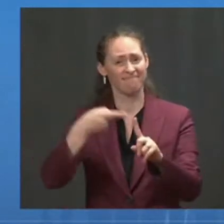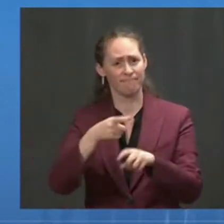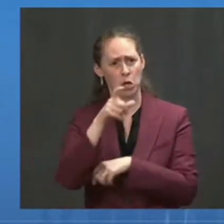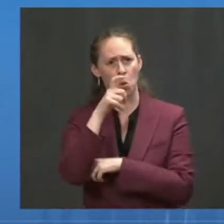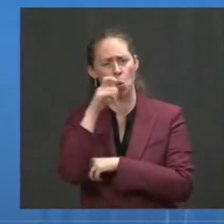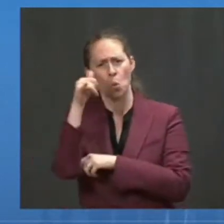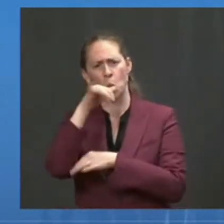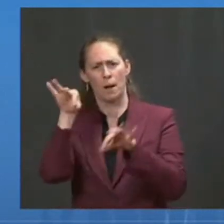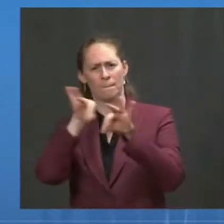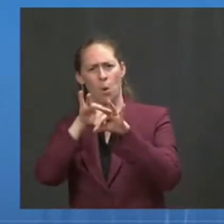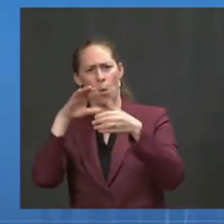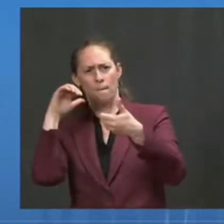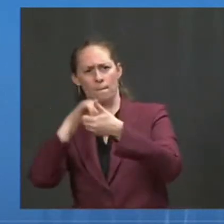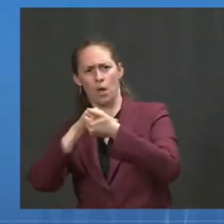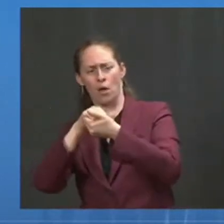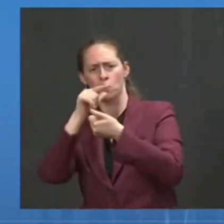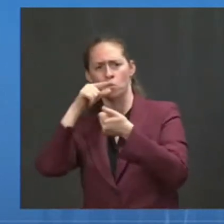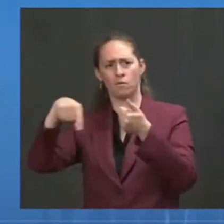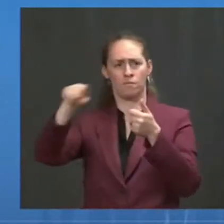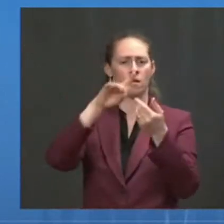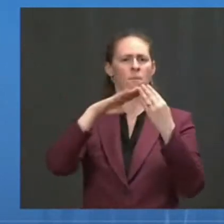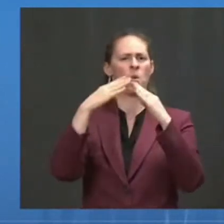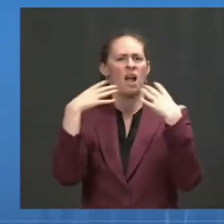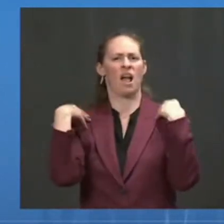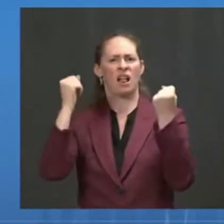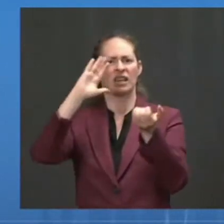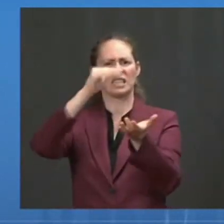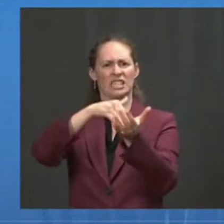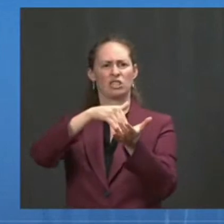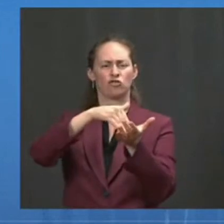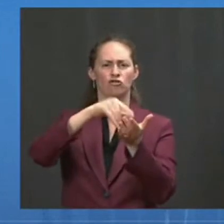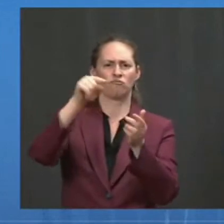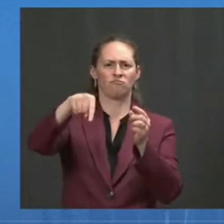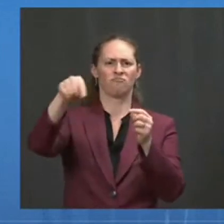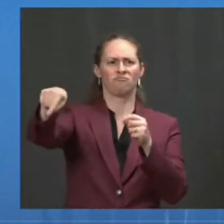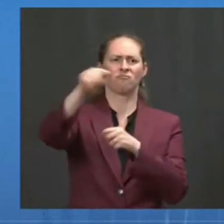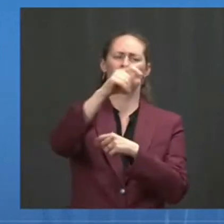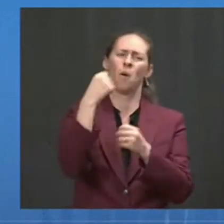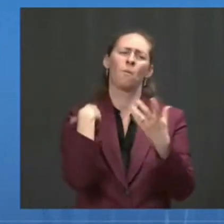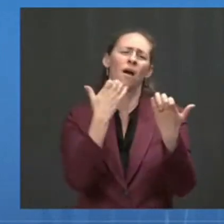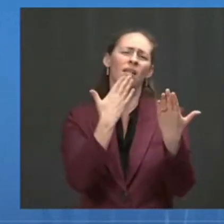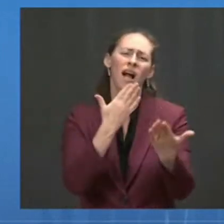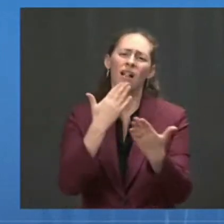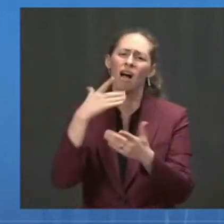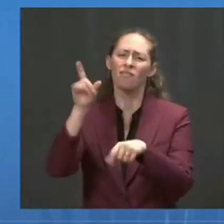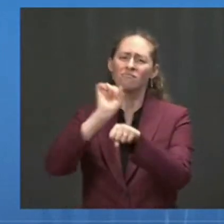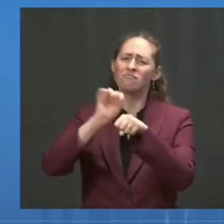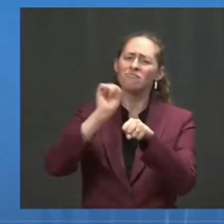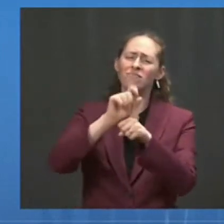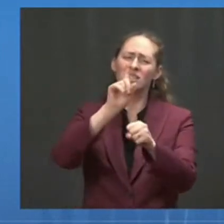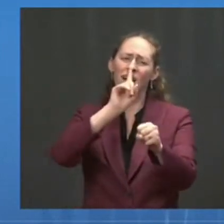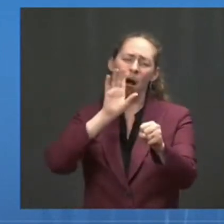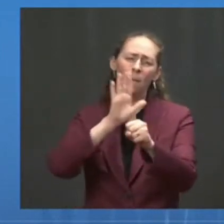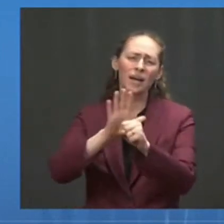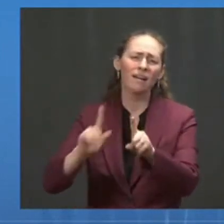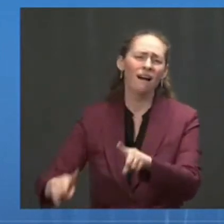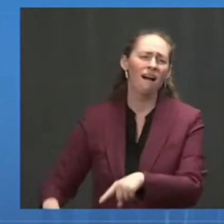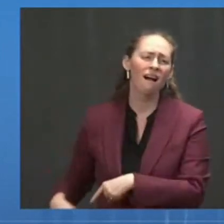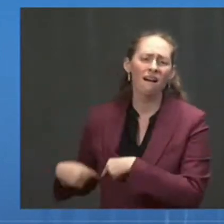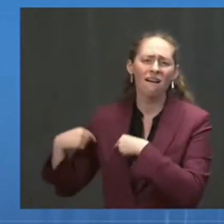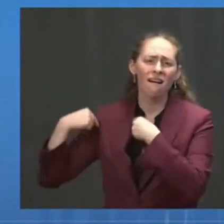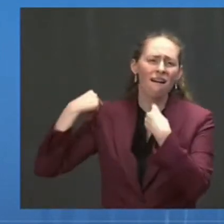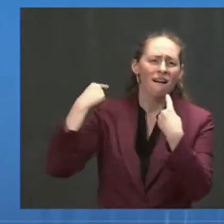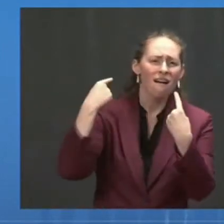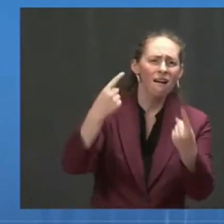And on behalf of the administration, I want to say thank you to health centers across the country. Your commitment, your dedication reaching underserved groups,